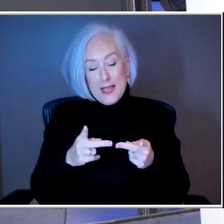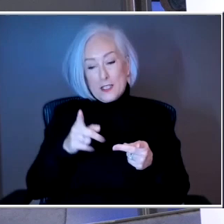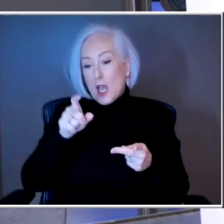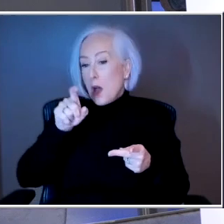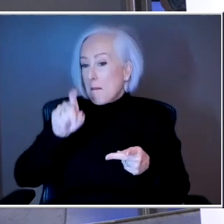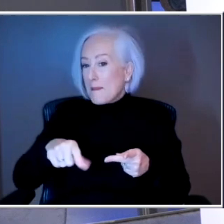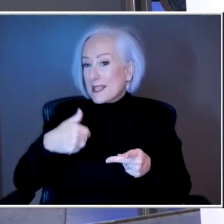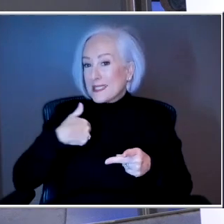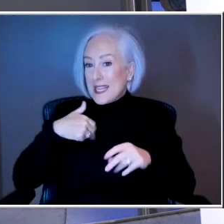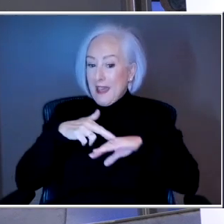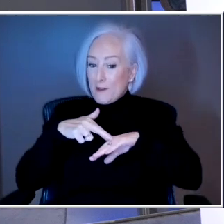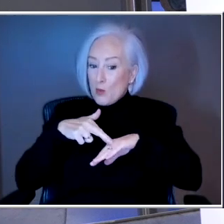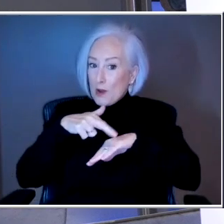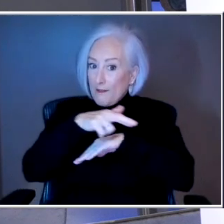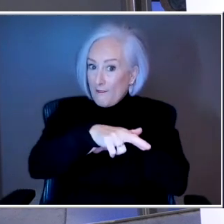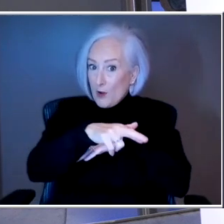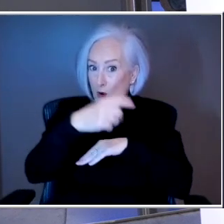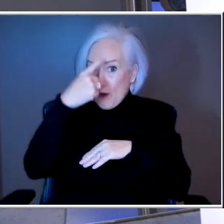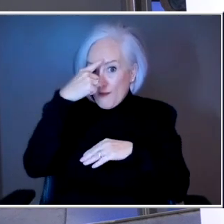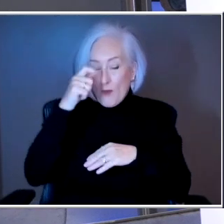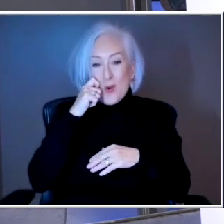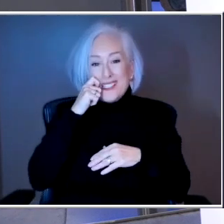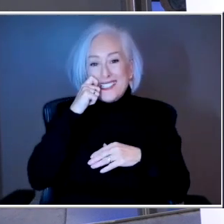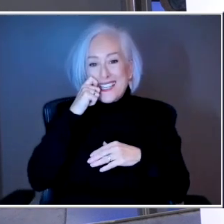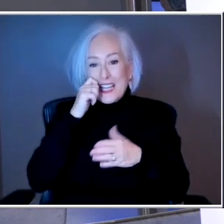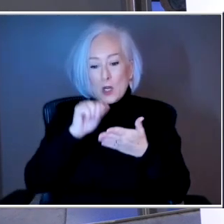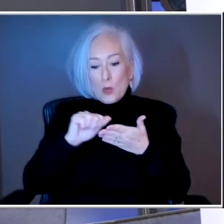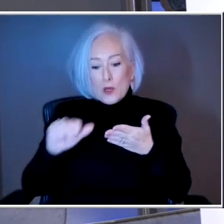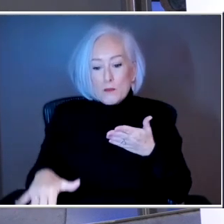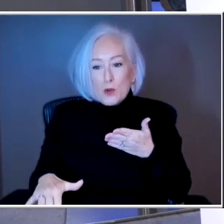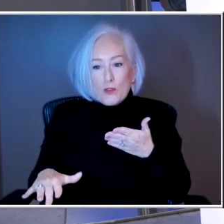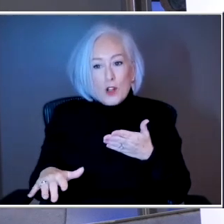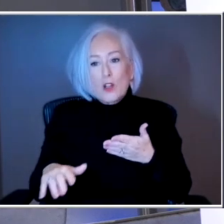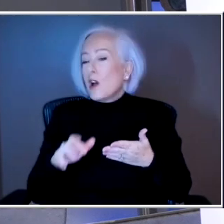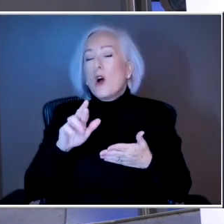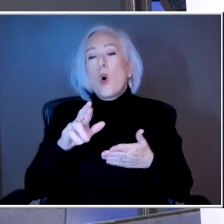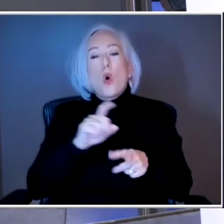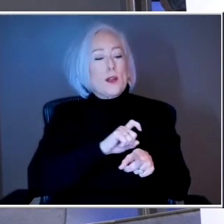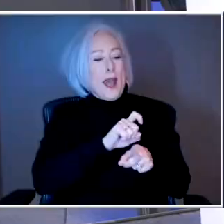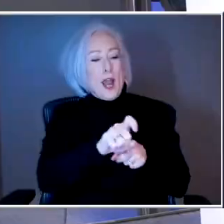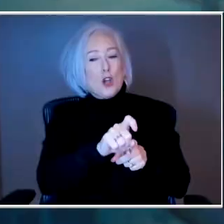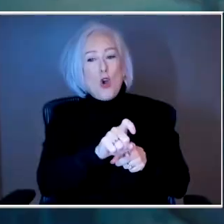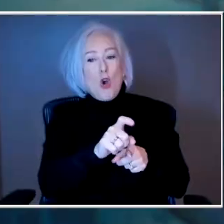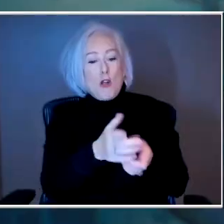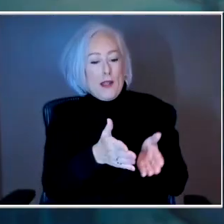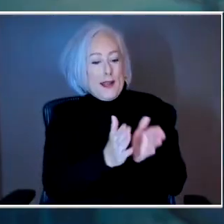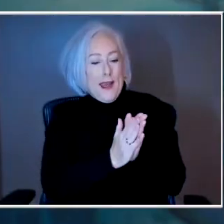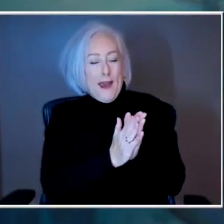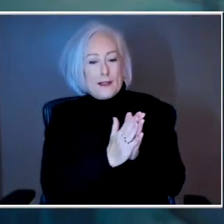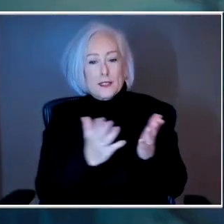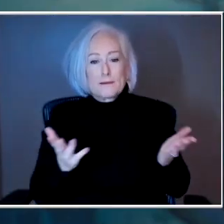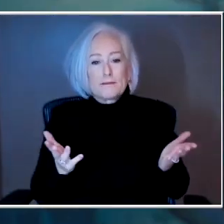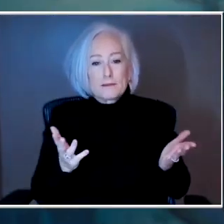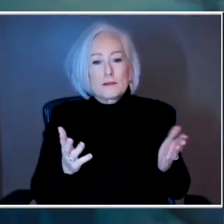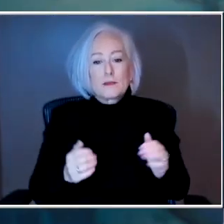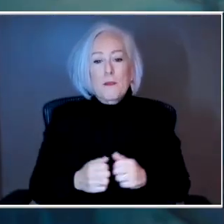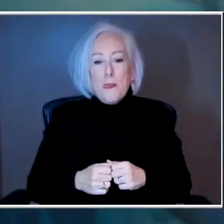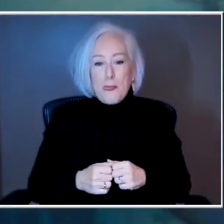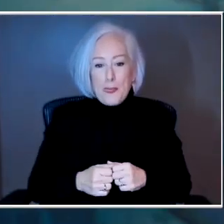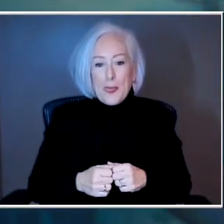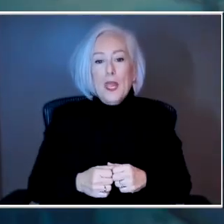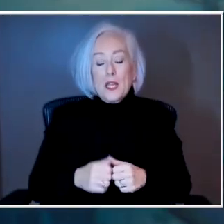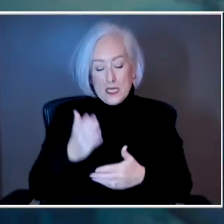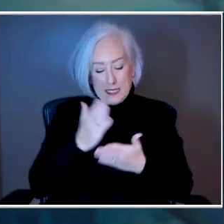have skin removal, or can you just place a call and say, this is something I think I need, and come in and be consulted? If you're going through insurance, some insurances